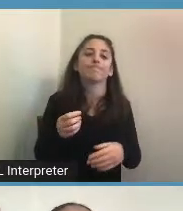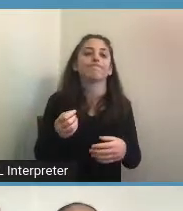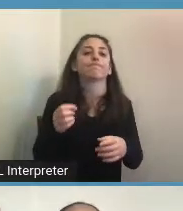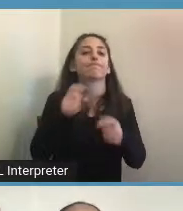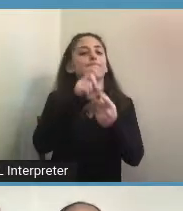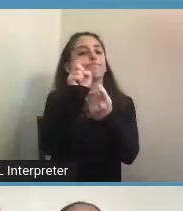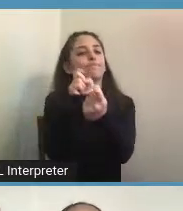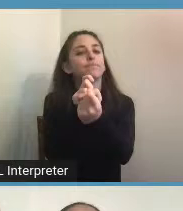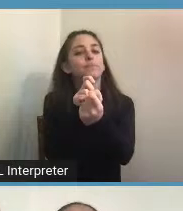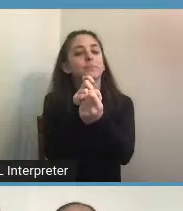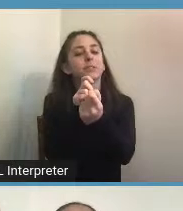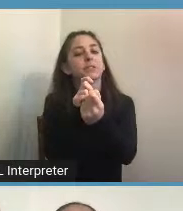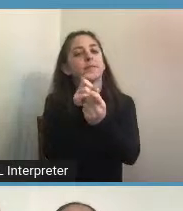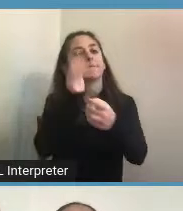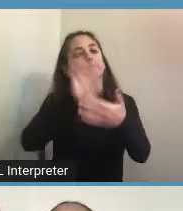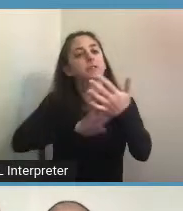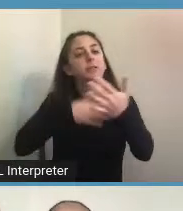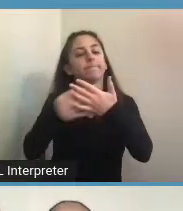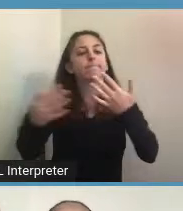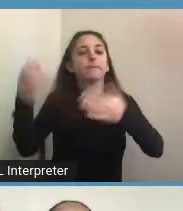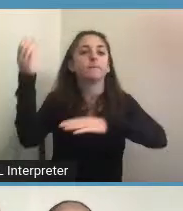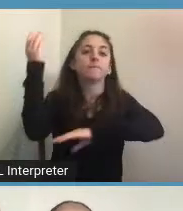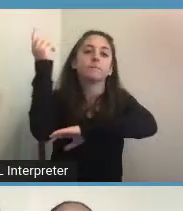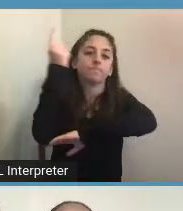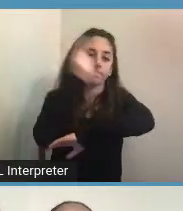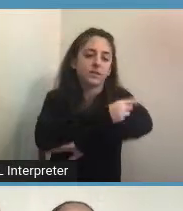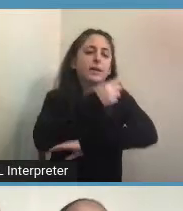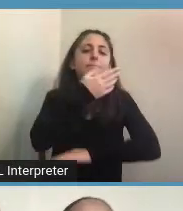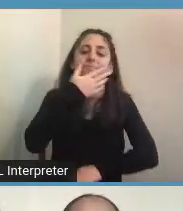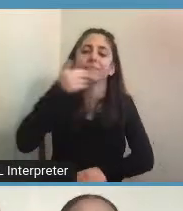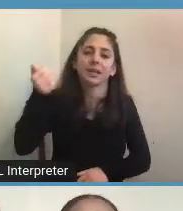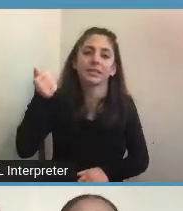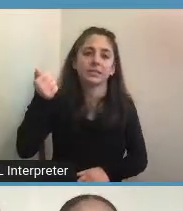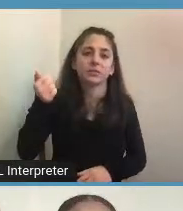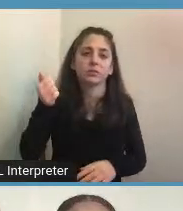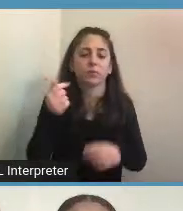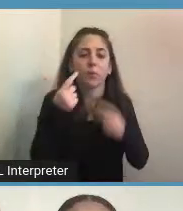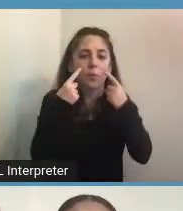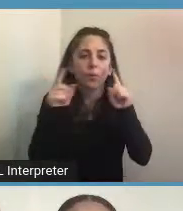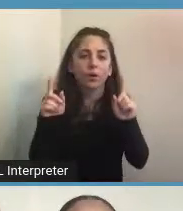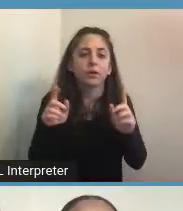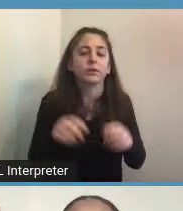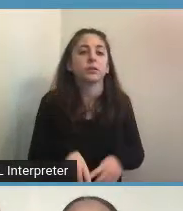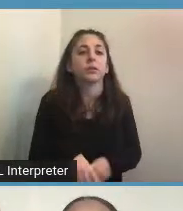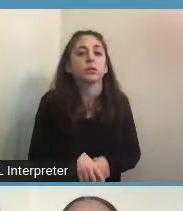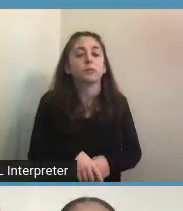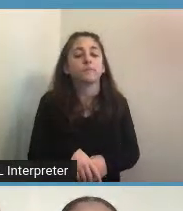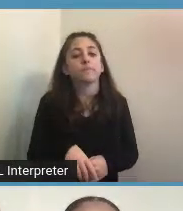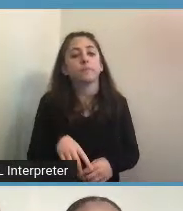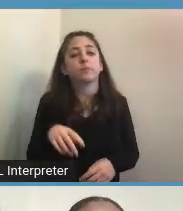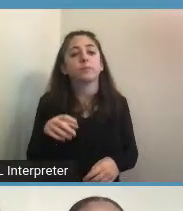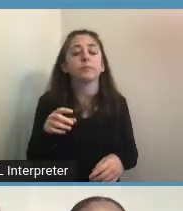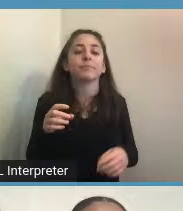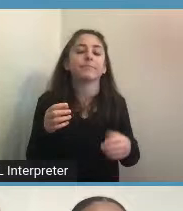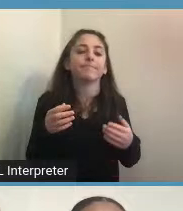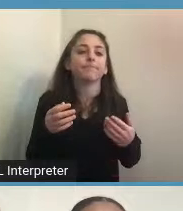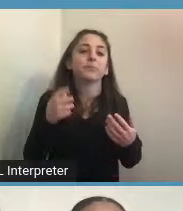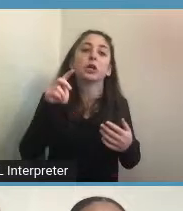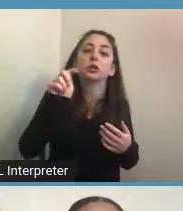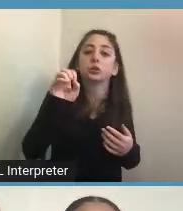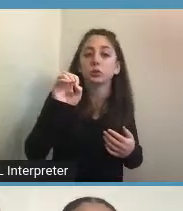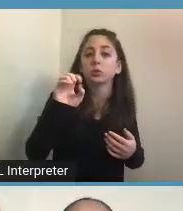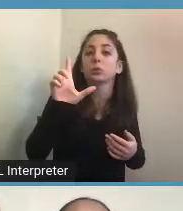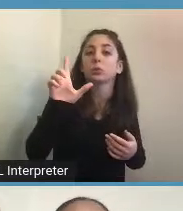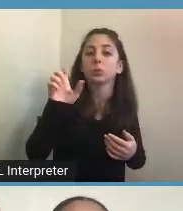like, since sliced bread, if you ask me. Um, Tools really make it easy to launch everything at 8